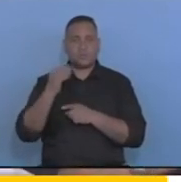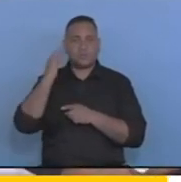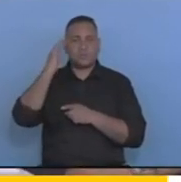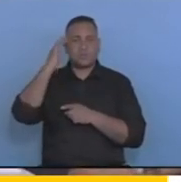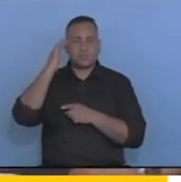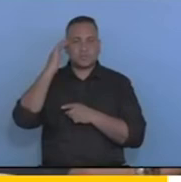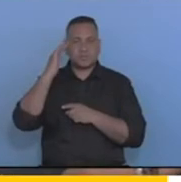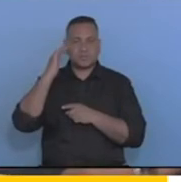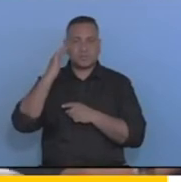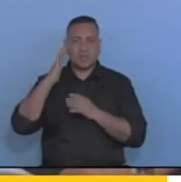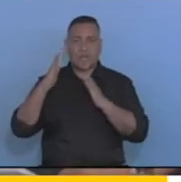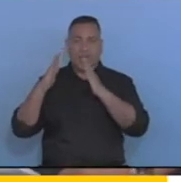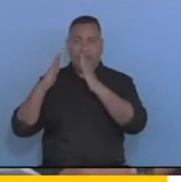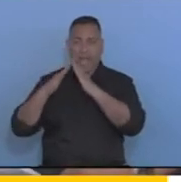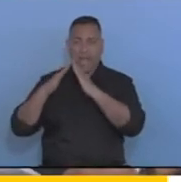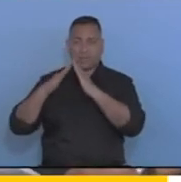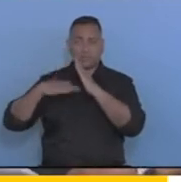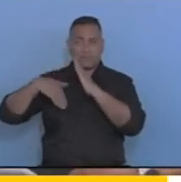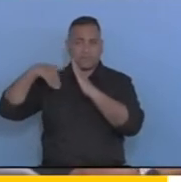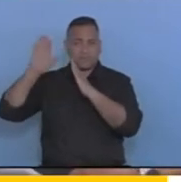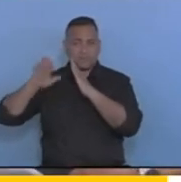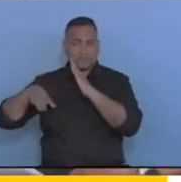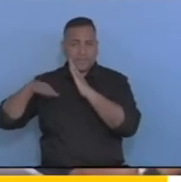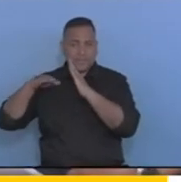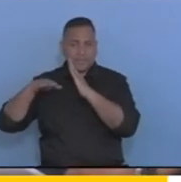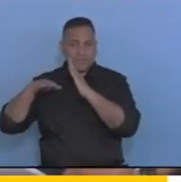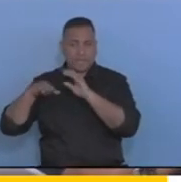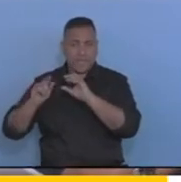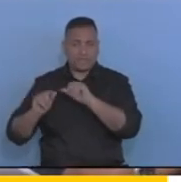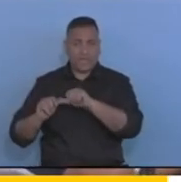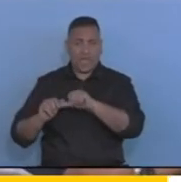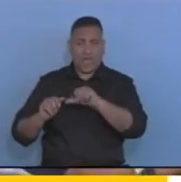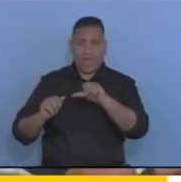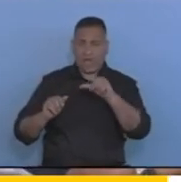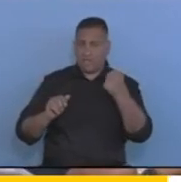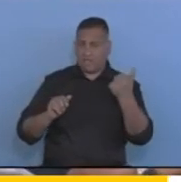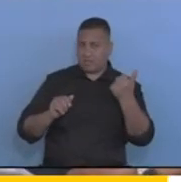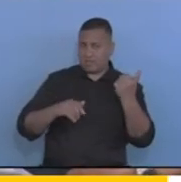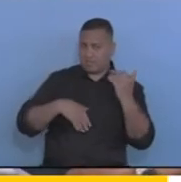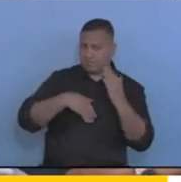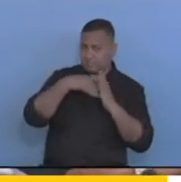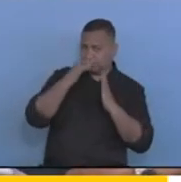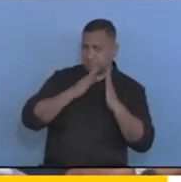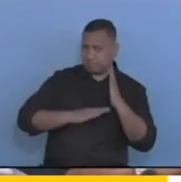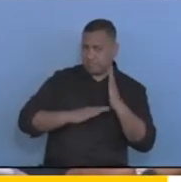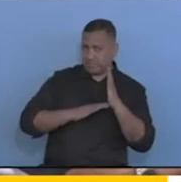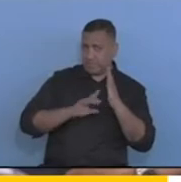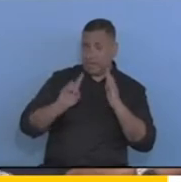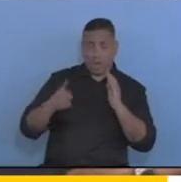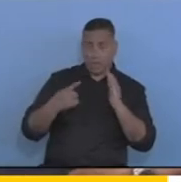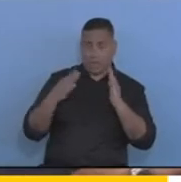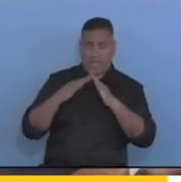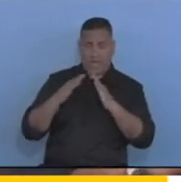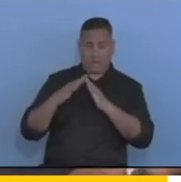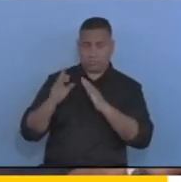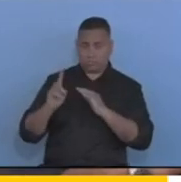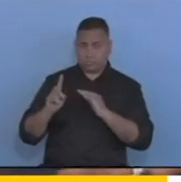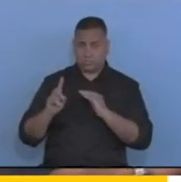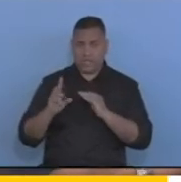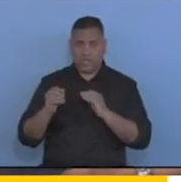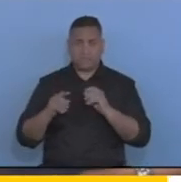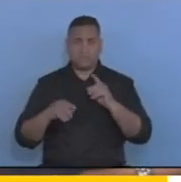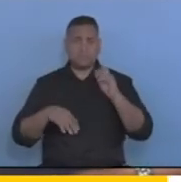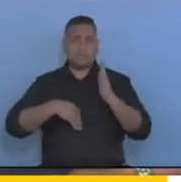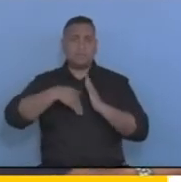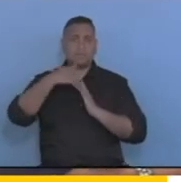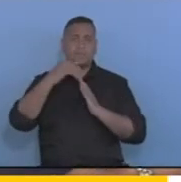other painting as well within the industry, just not like in the housing side? No, look, we do building, construction, you know, when they're putting up a